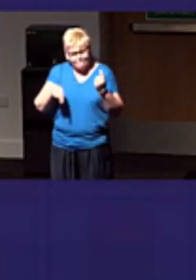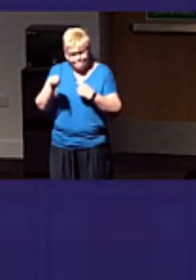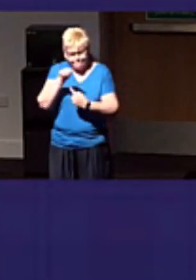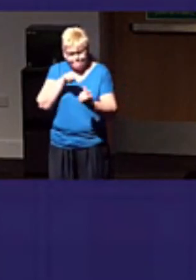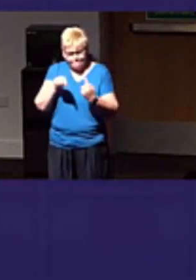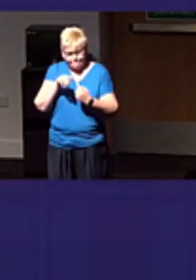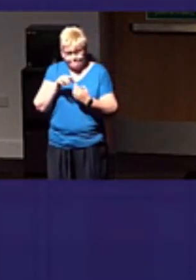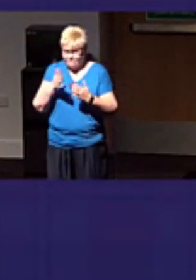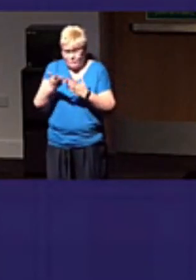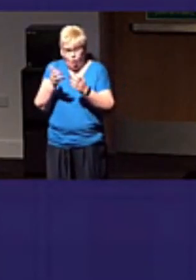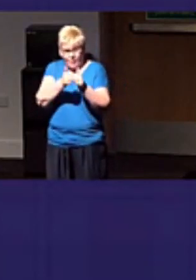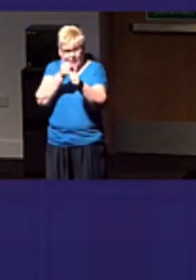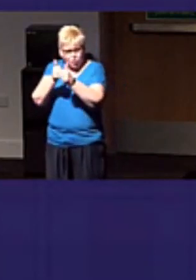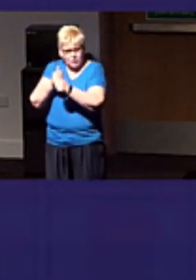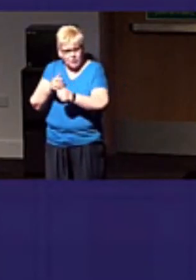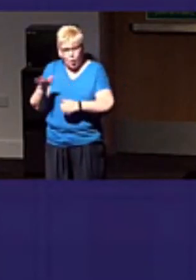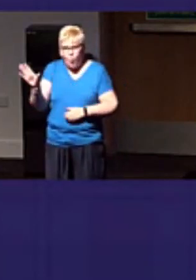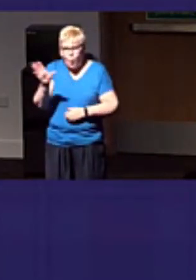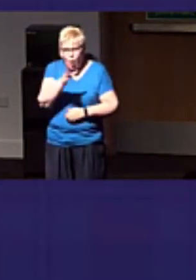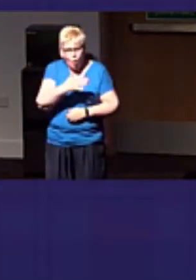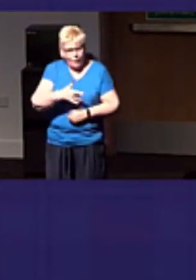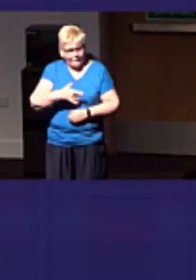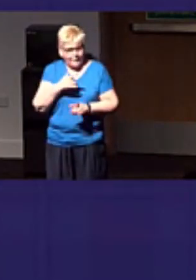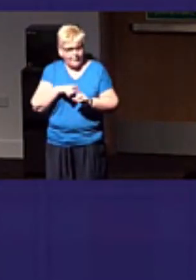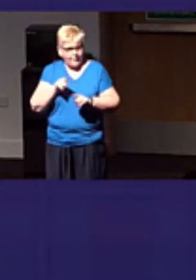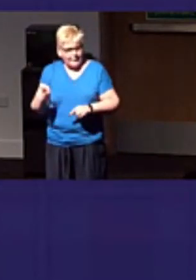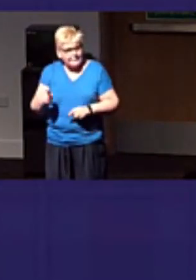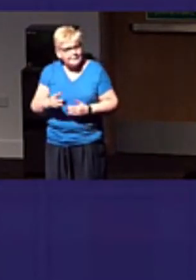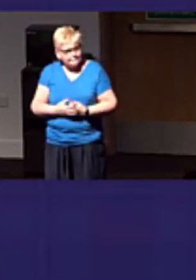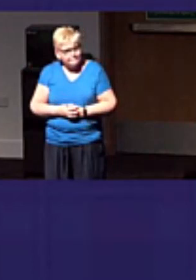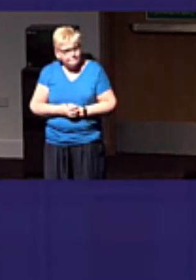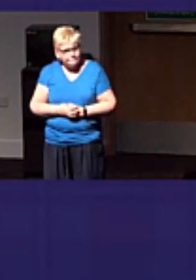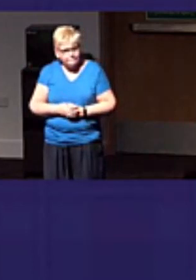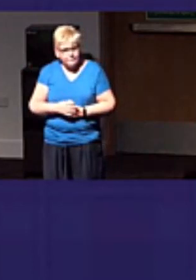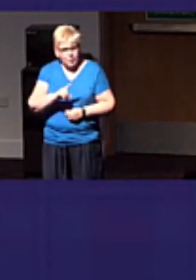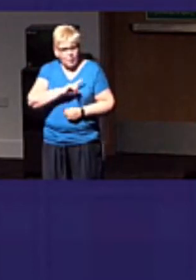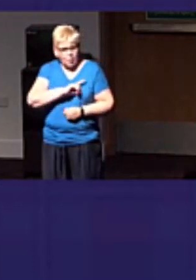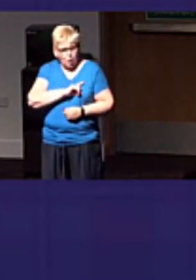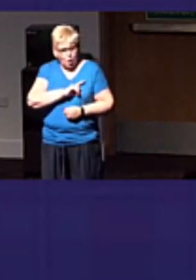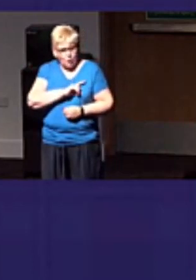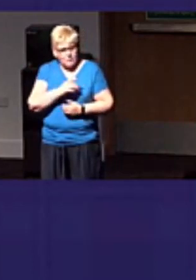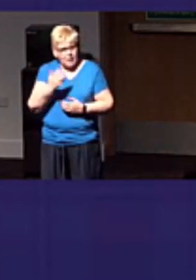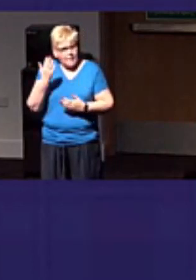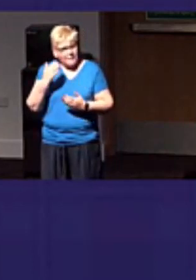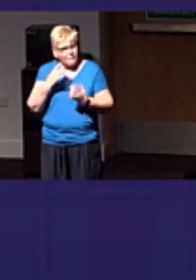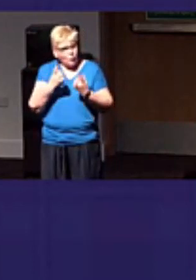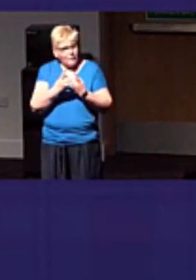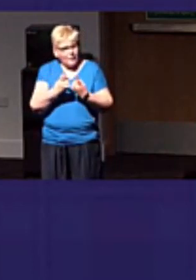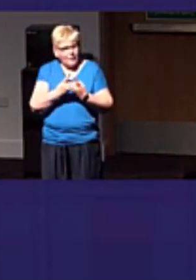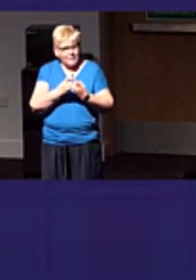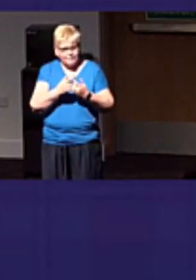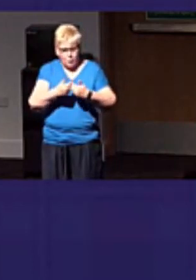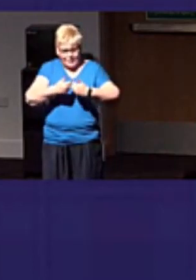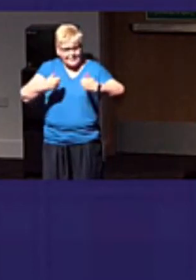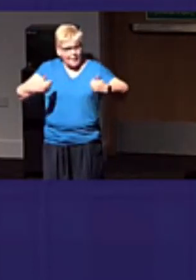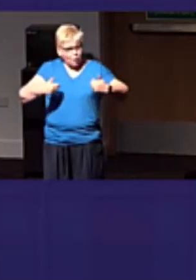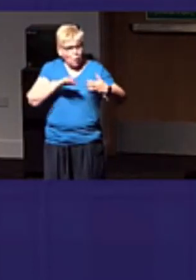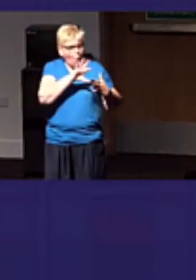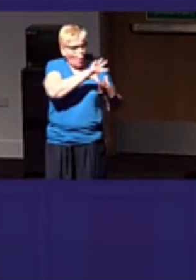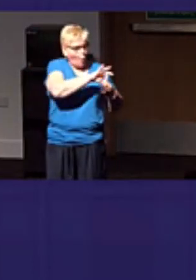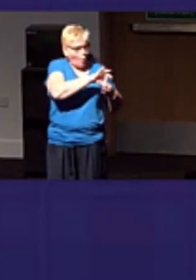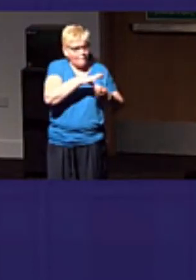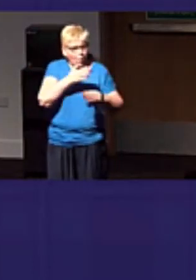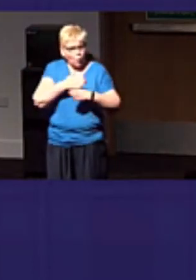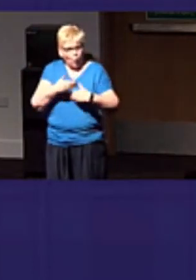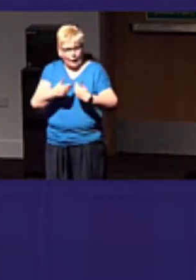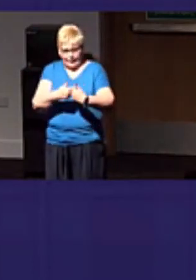and every industry, were also feeling this way. And it's because all of the things we used to be separated, home and work, are now